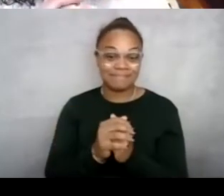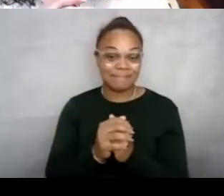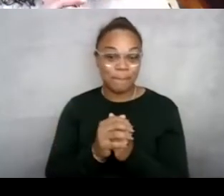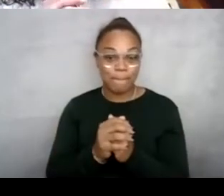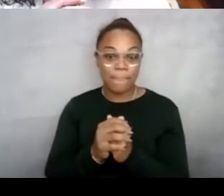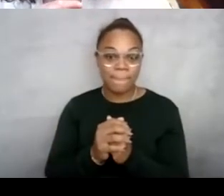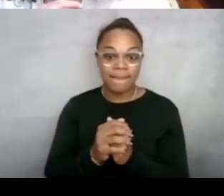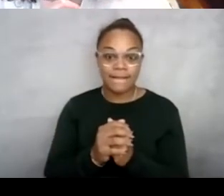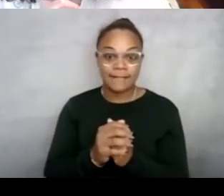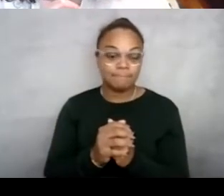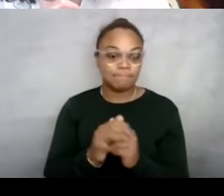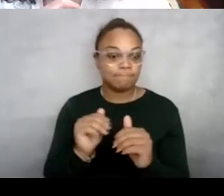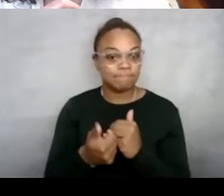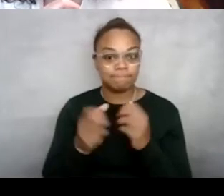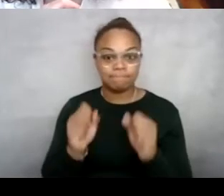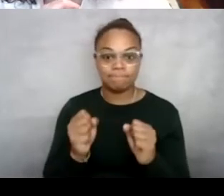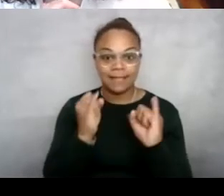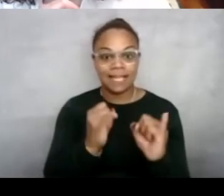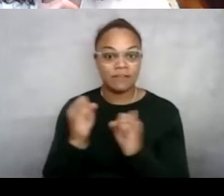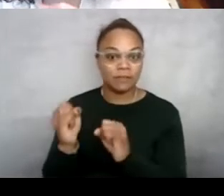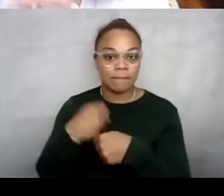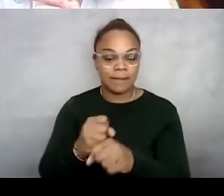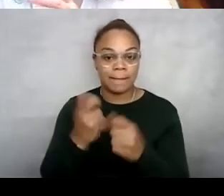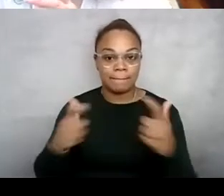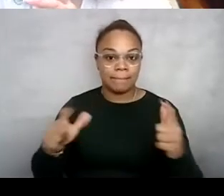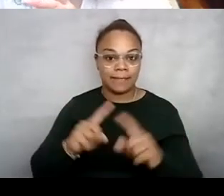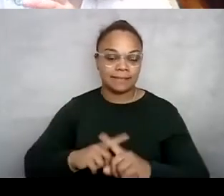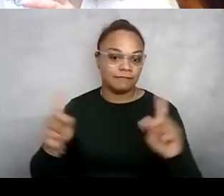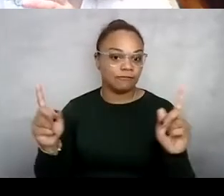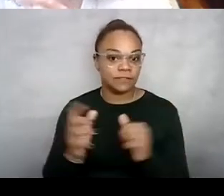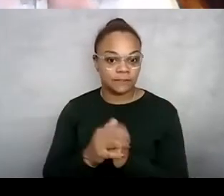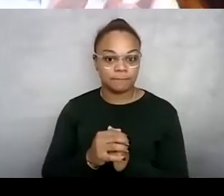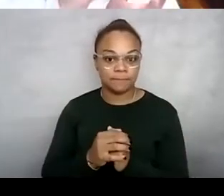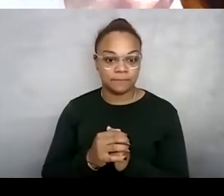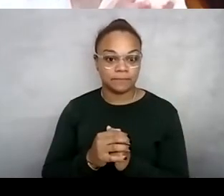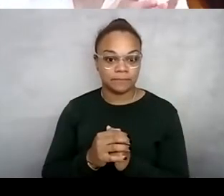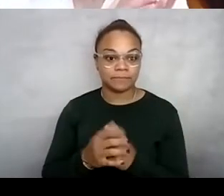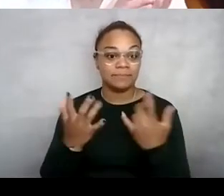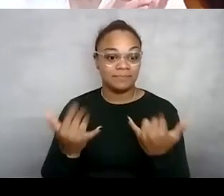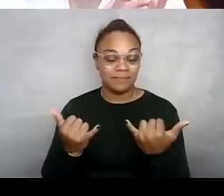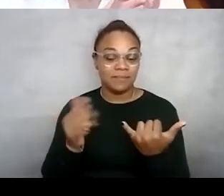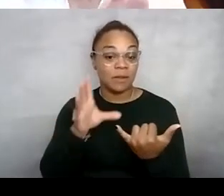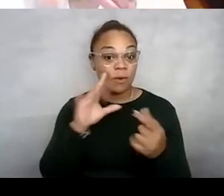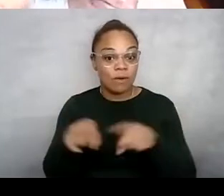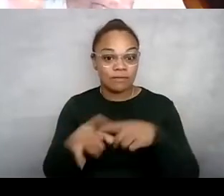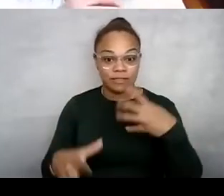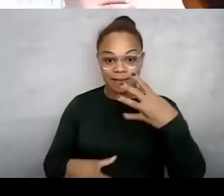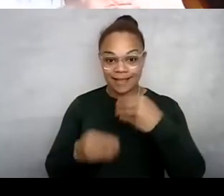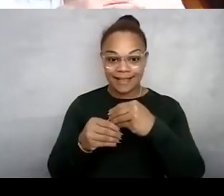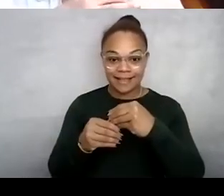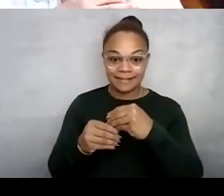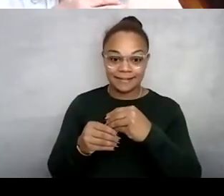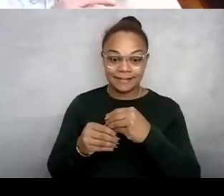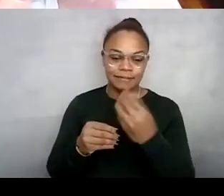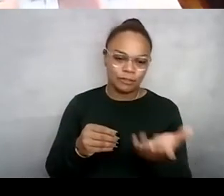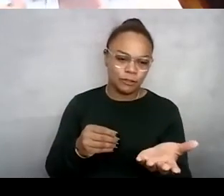individual make the most difference? And now I'm going to add in, because as you know